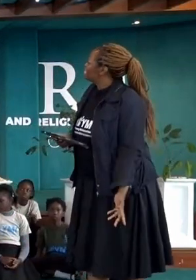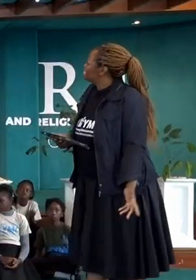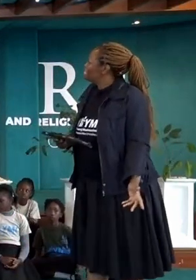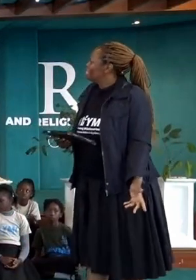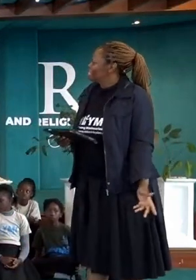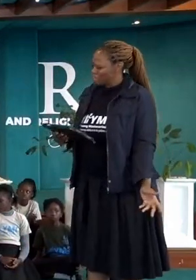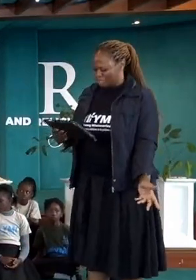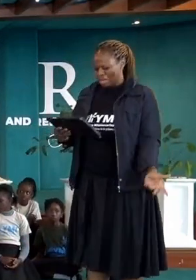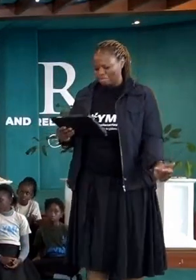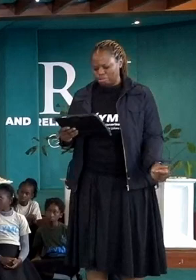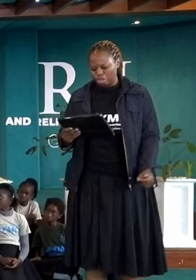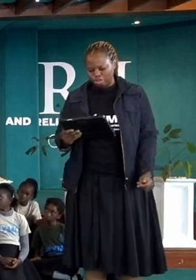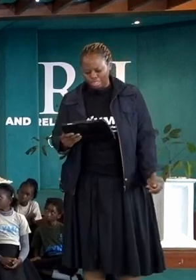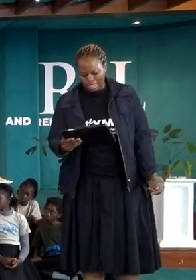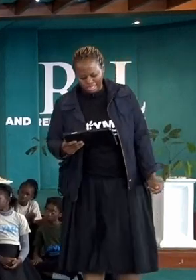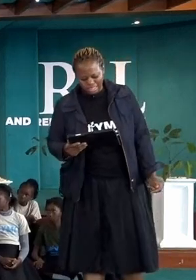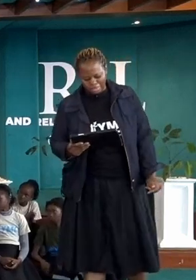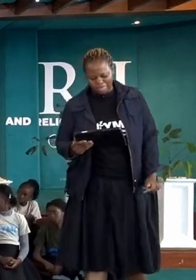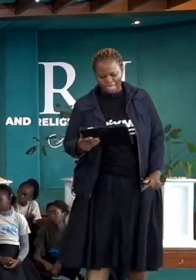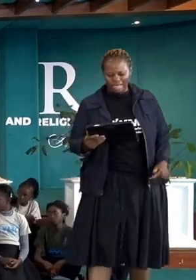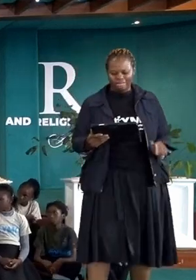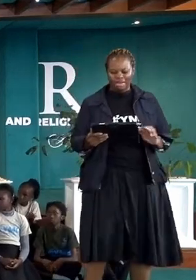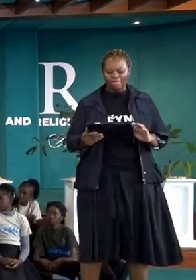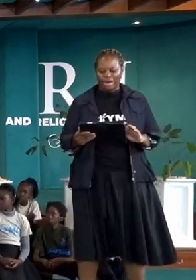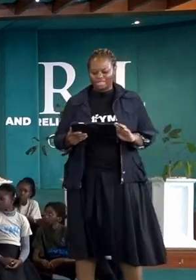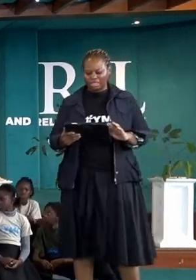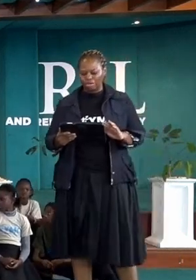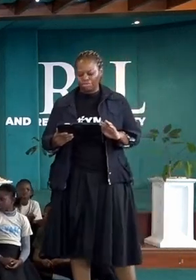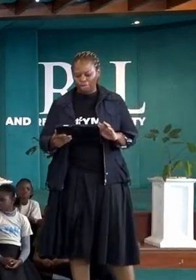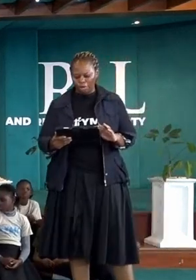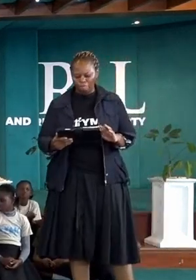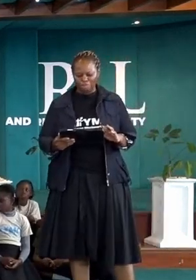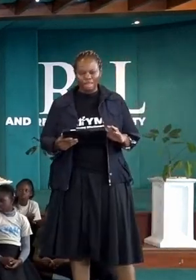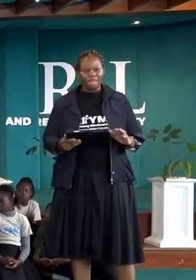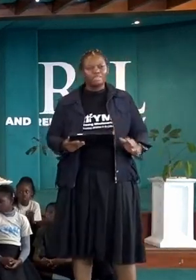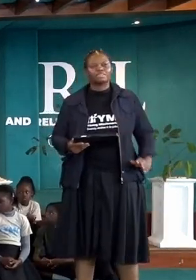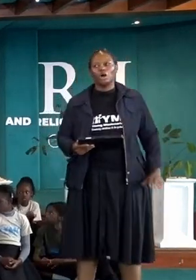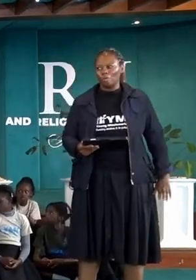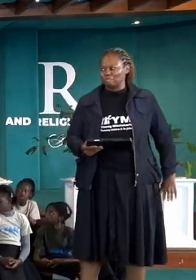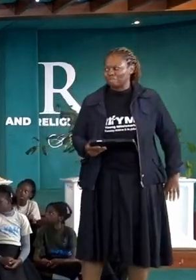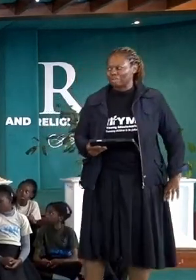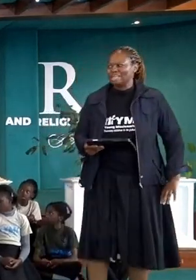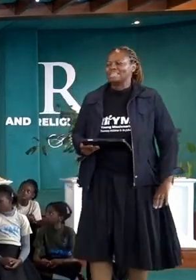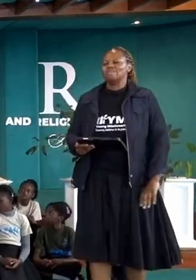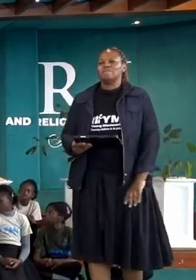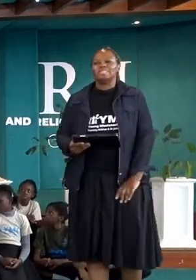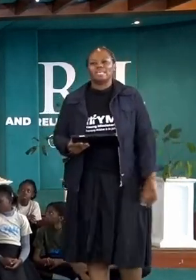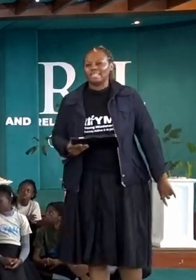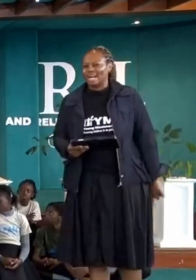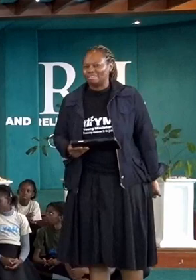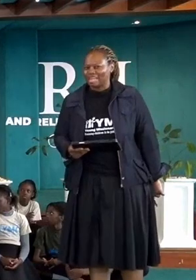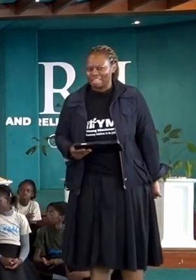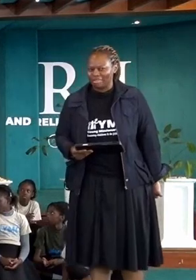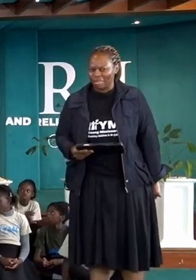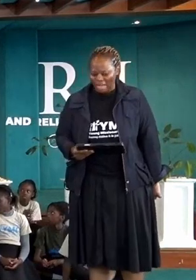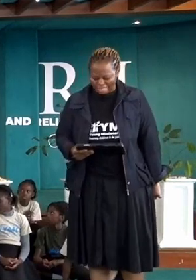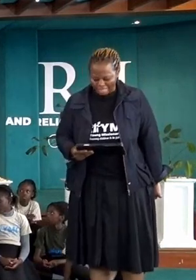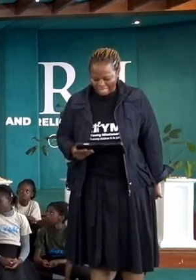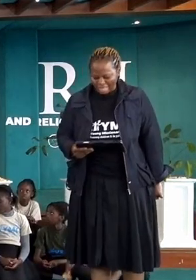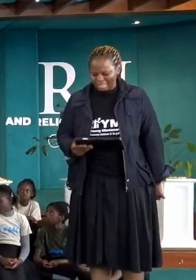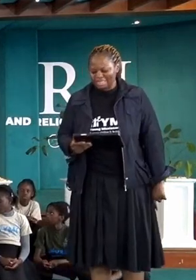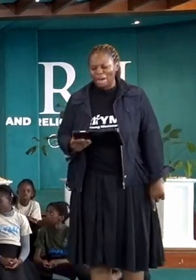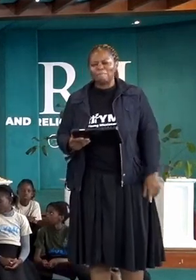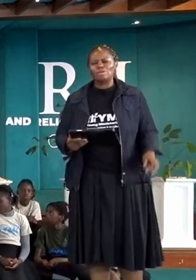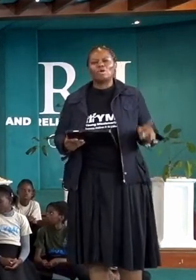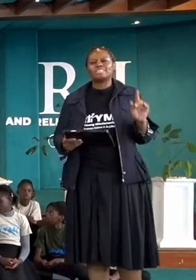What changed? It means we have to go to Genesis chapter 11, verse 4. So, immediately after the